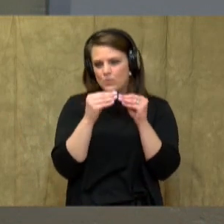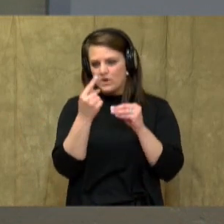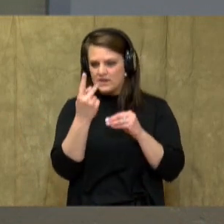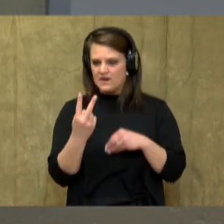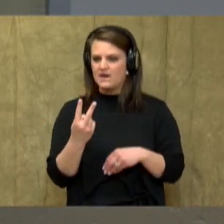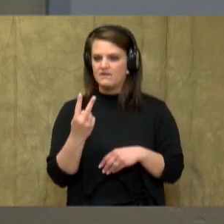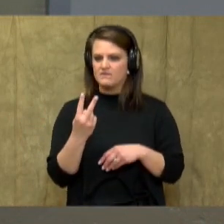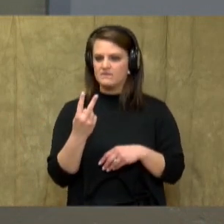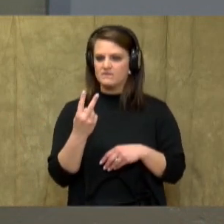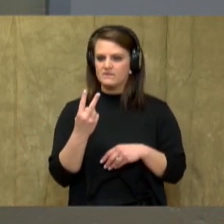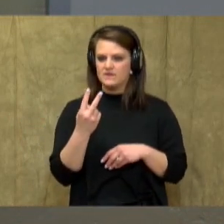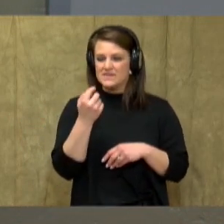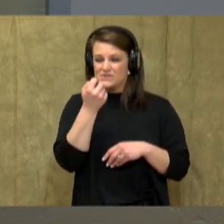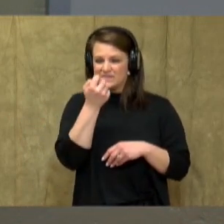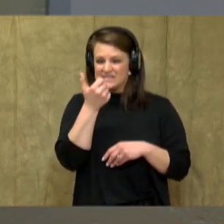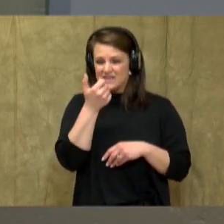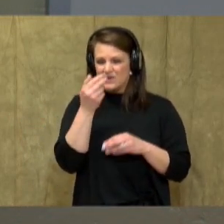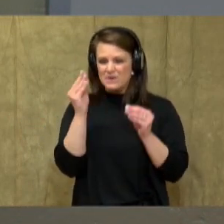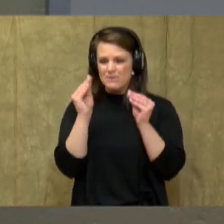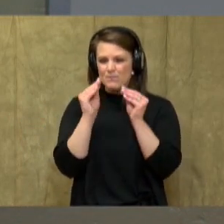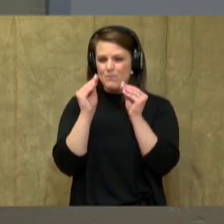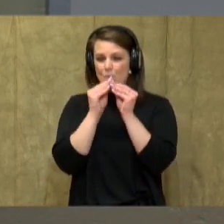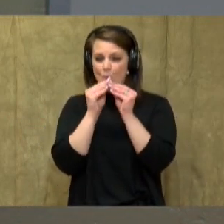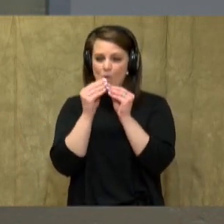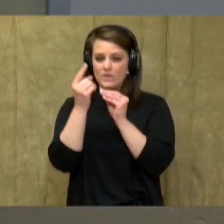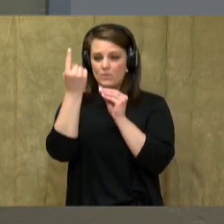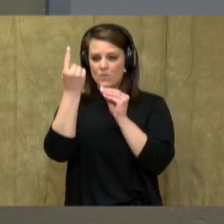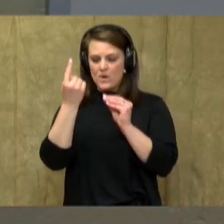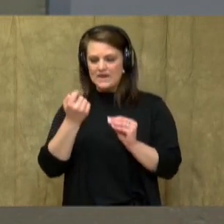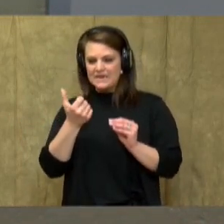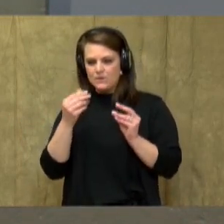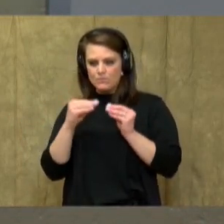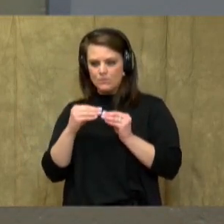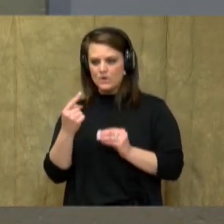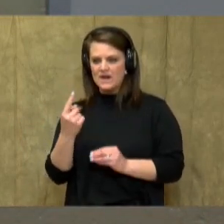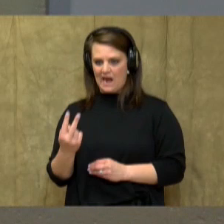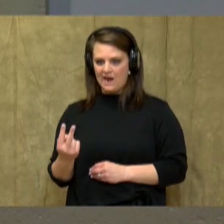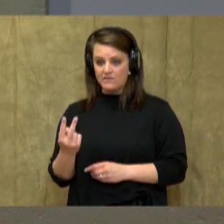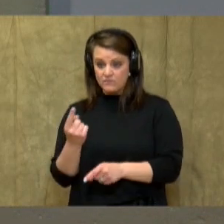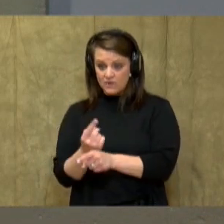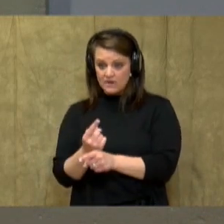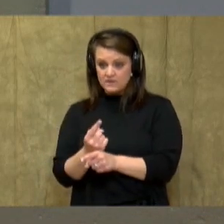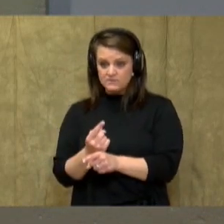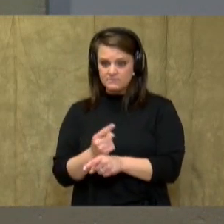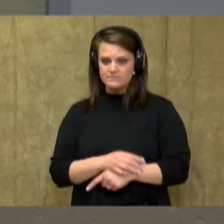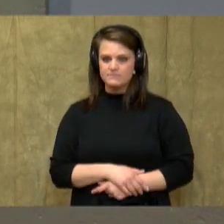this is a little over 1, and this is a little over a half, right?